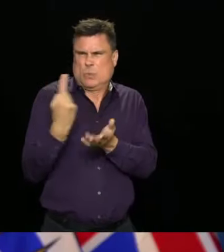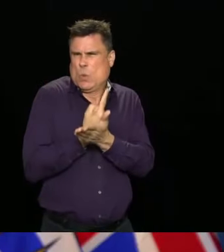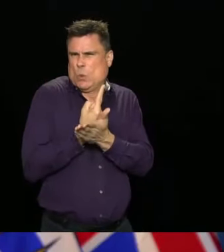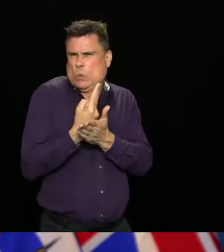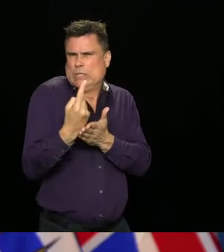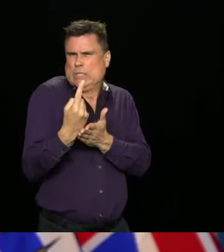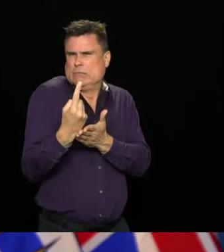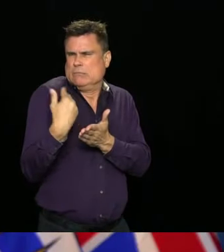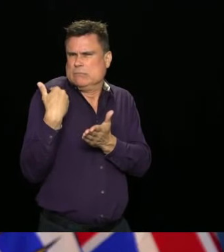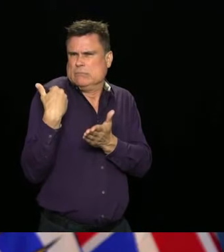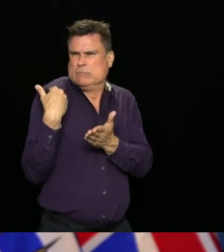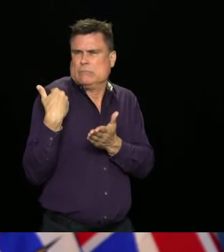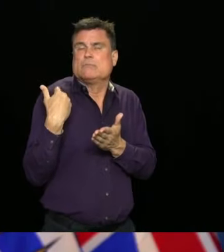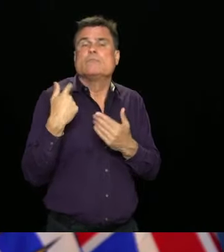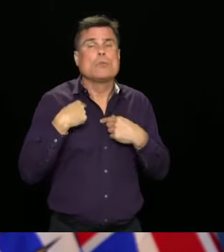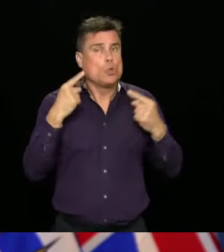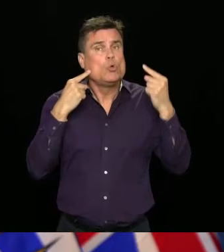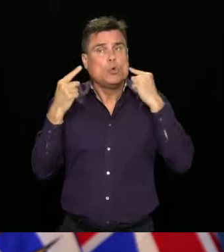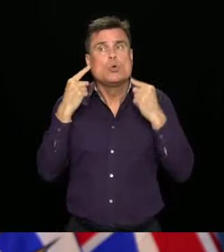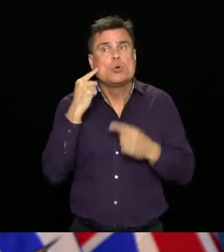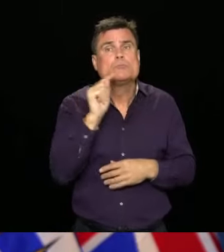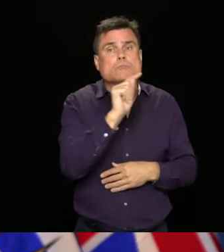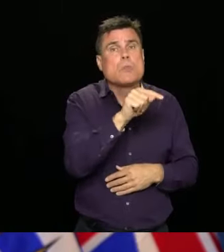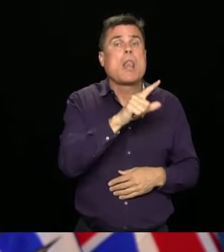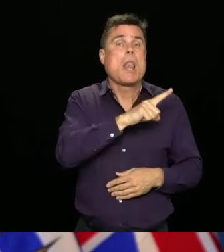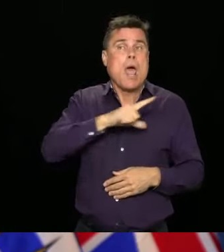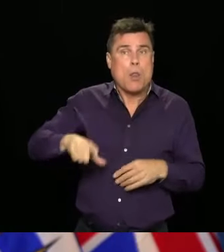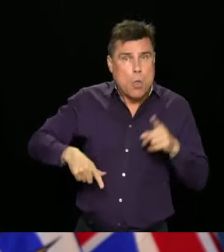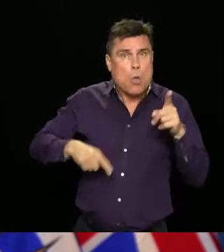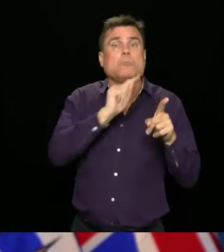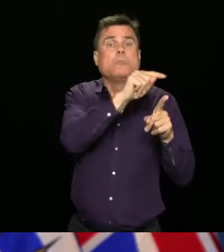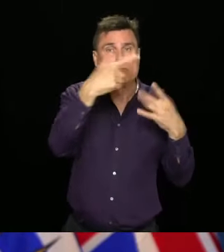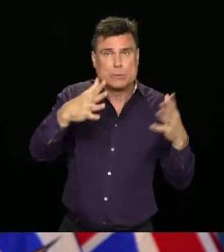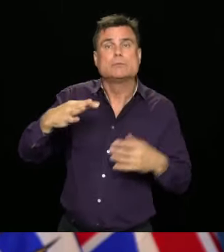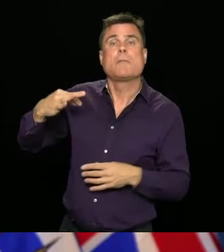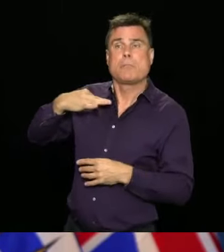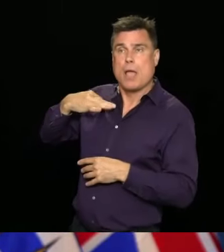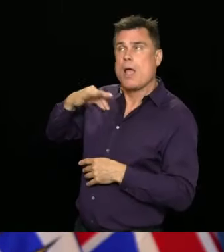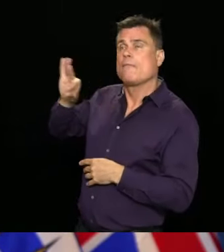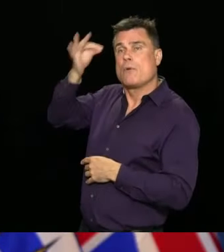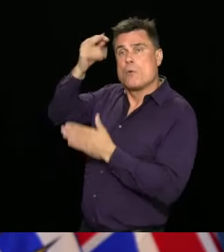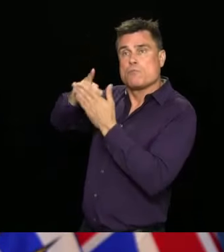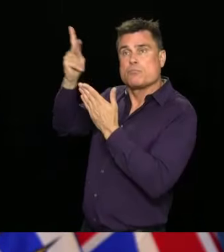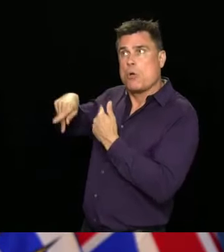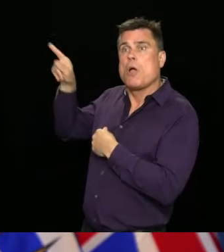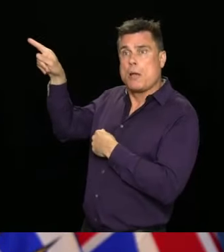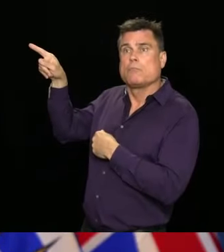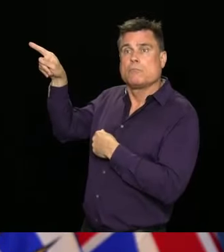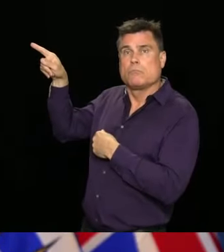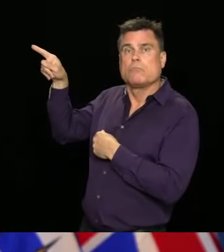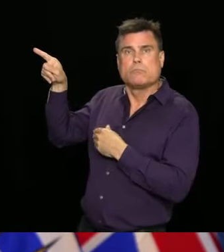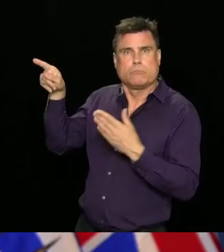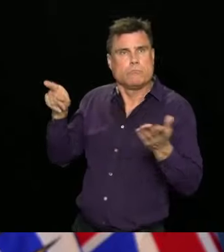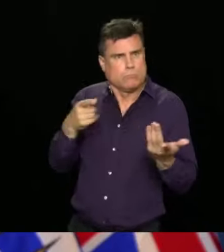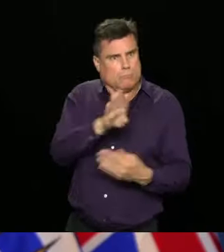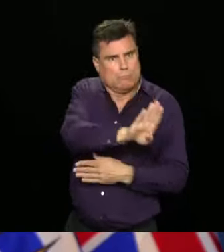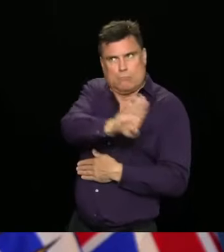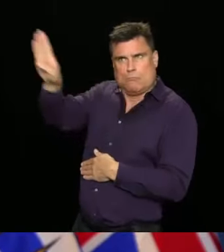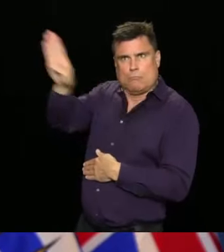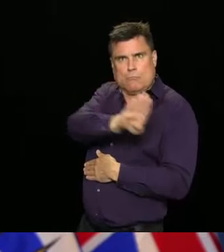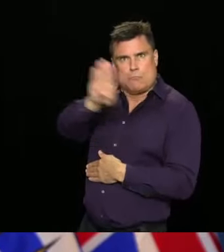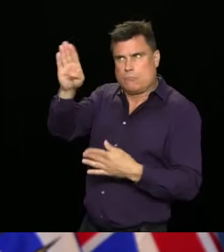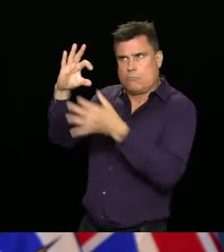say, certainly we've been hearing that a number of landlords have applied on behalf of their tenants, and that's obviously the best direction as we want